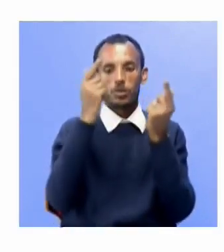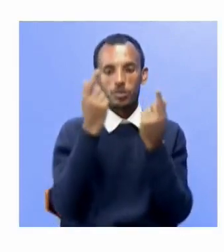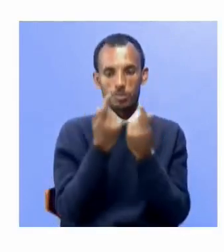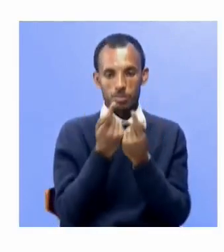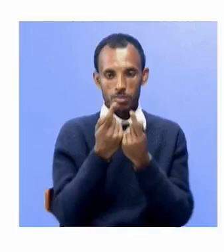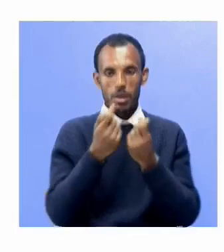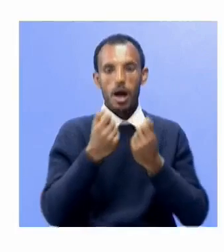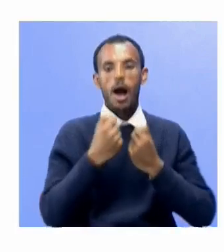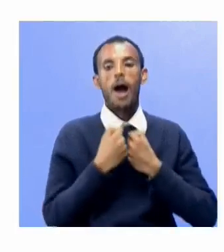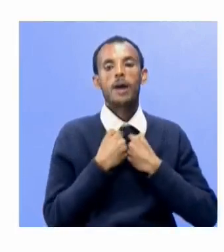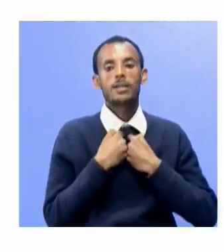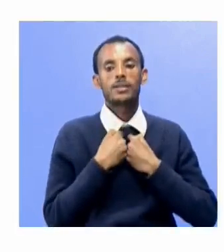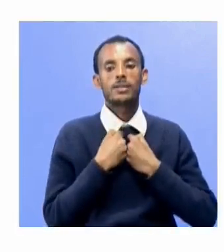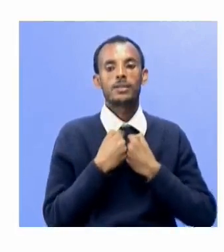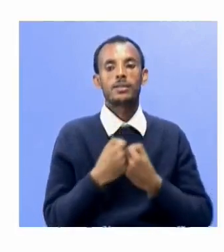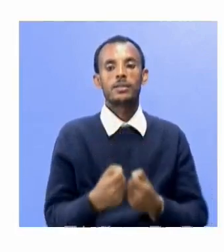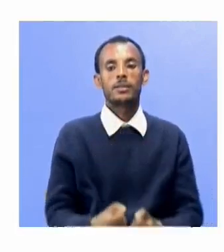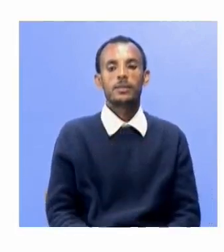has